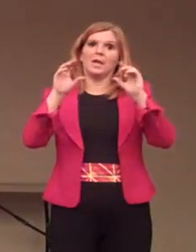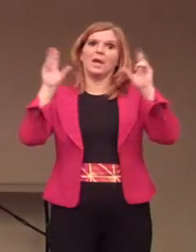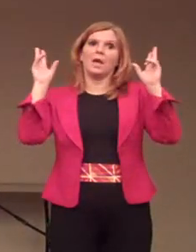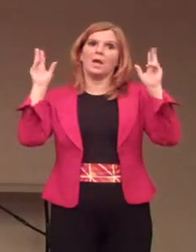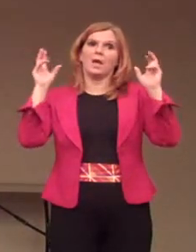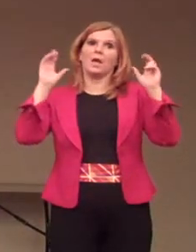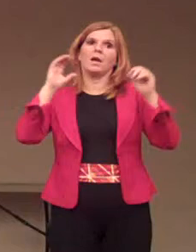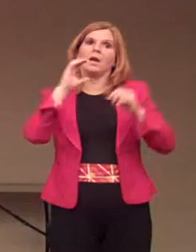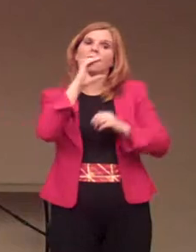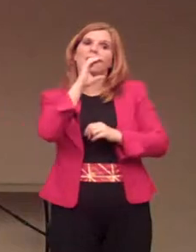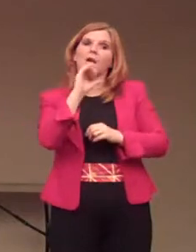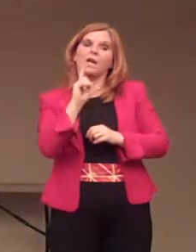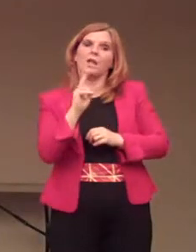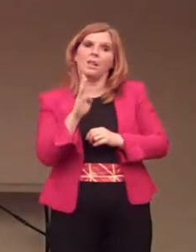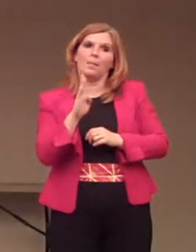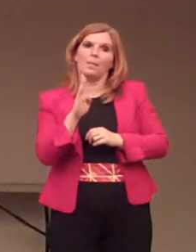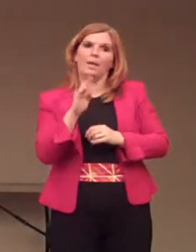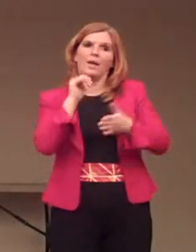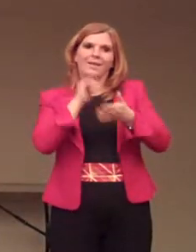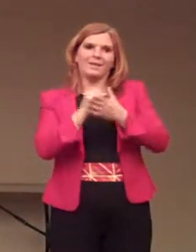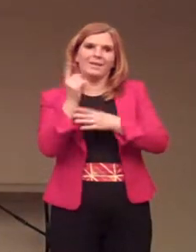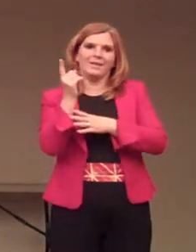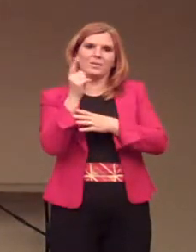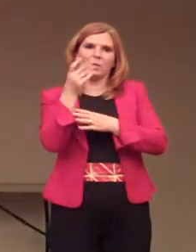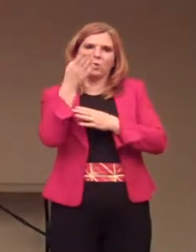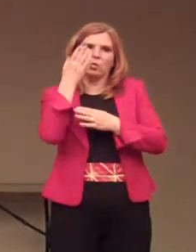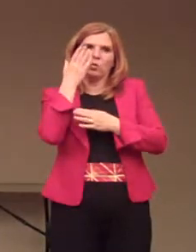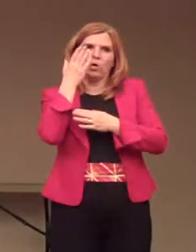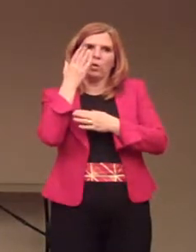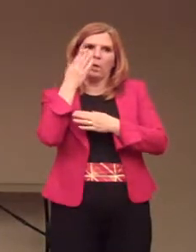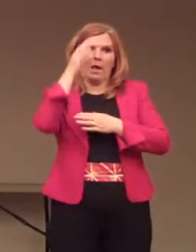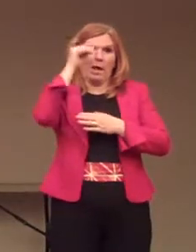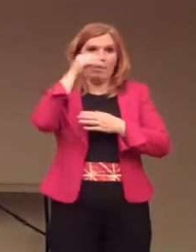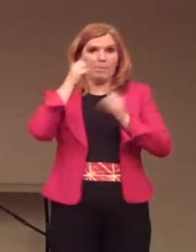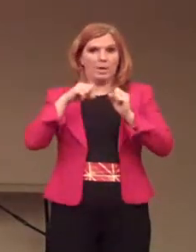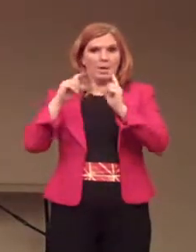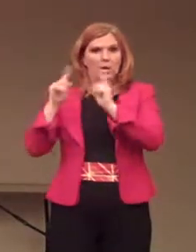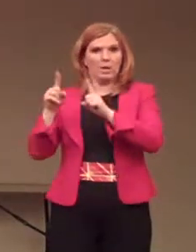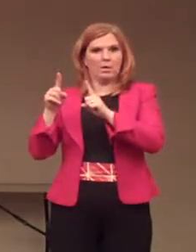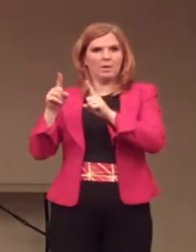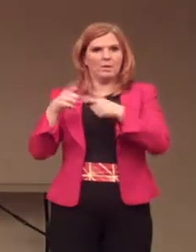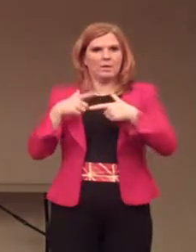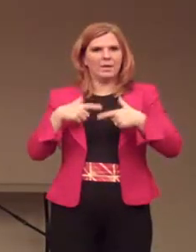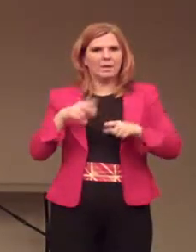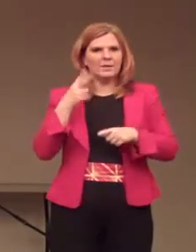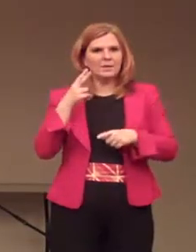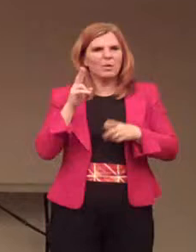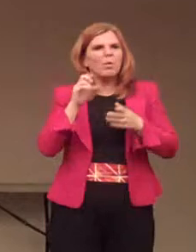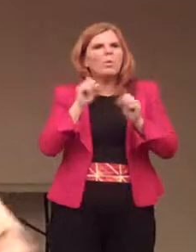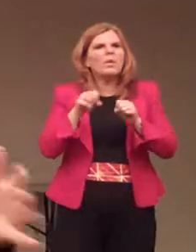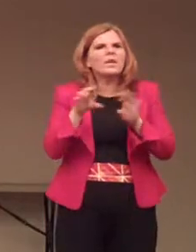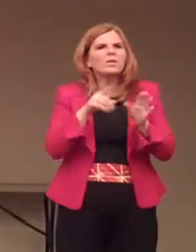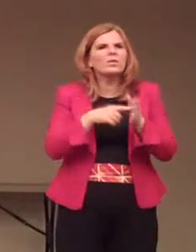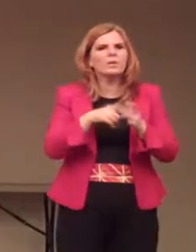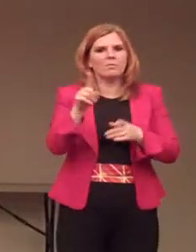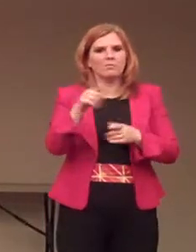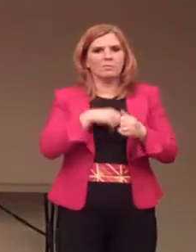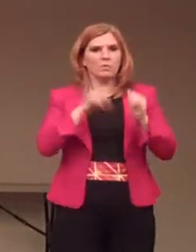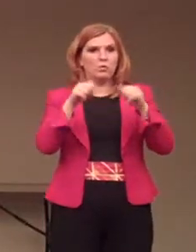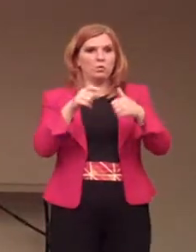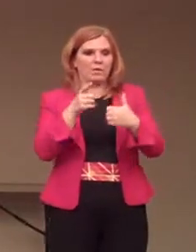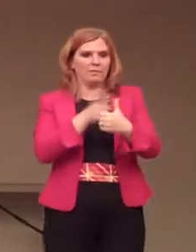Okay? And that's where, a man can go, and let's see, what can you do there? You